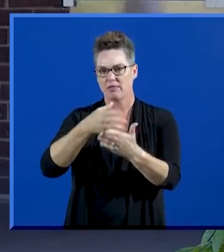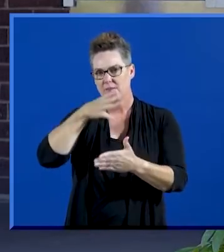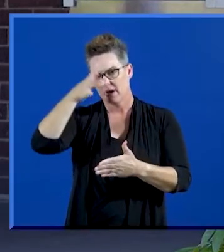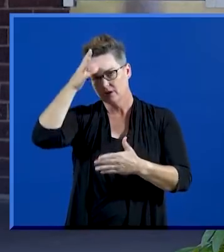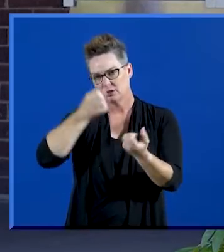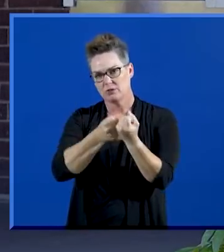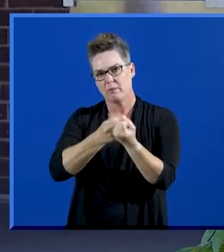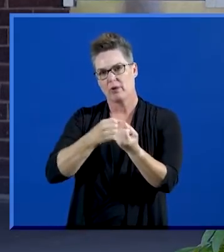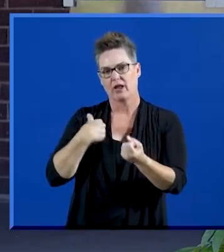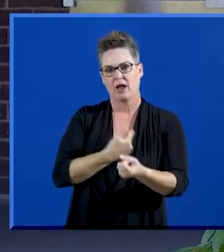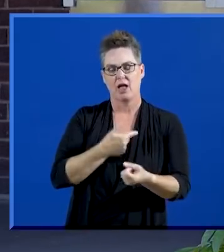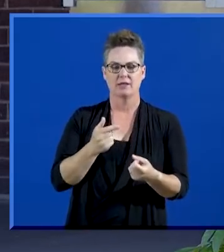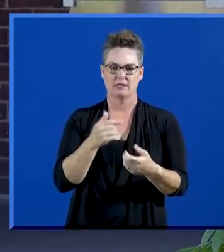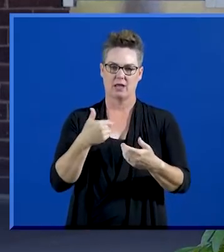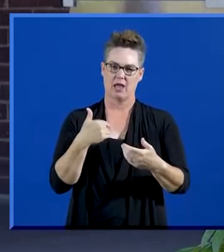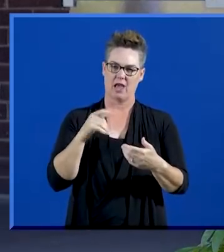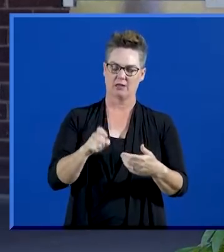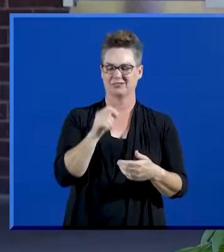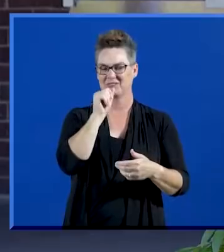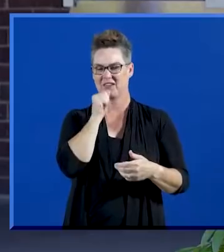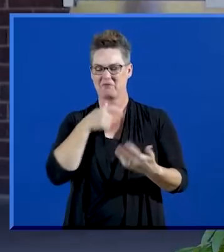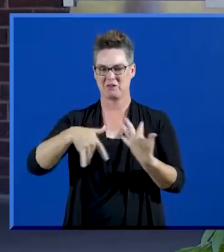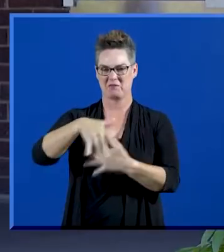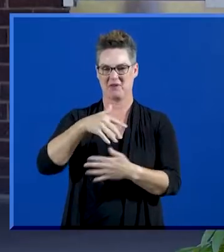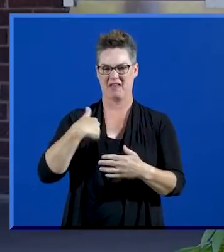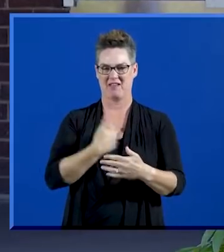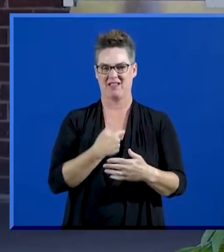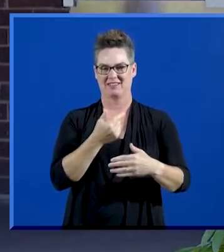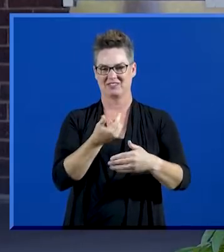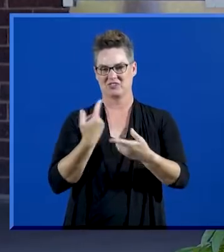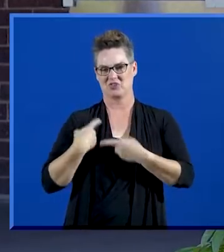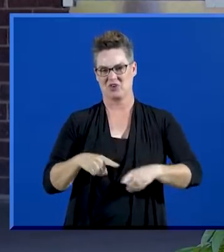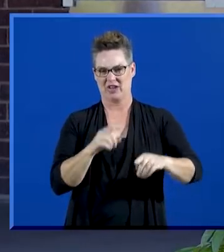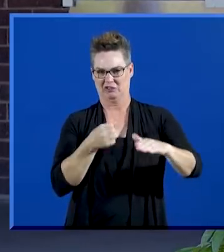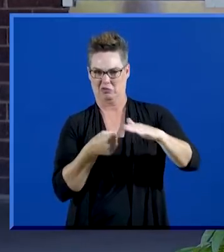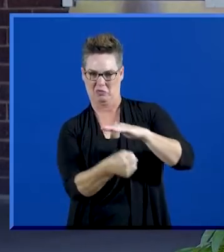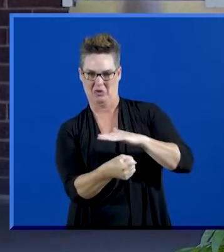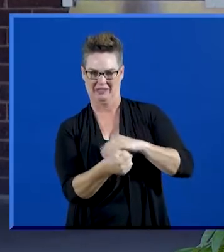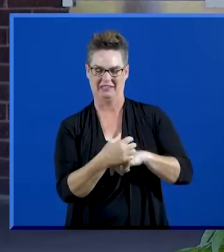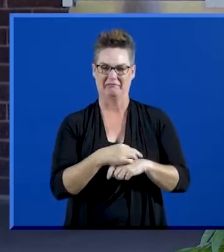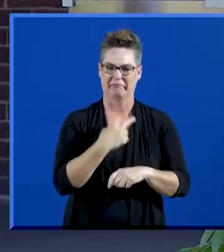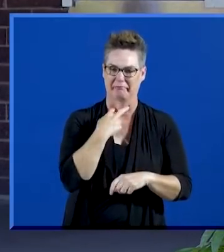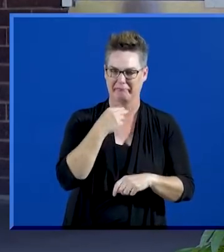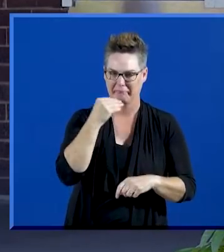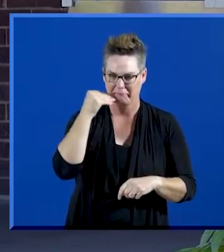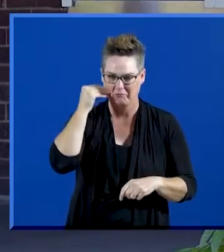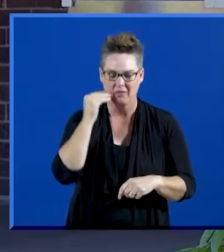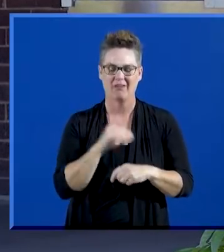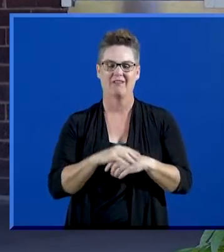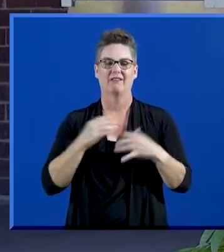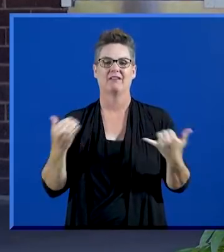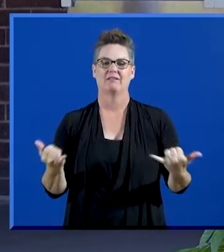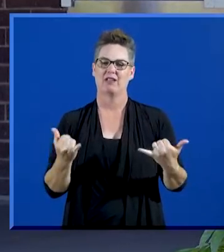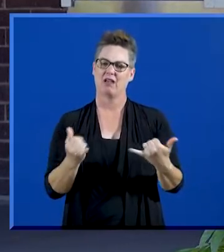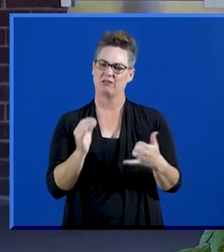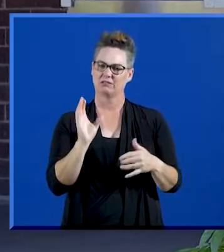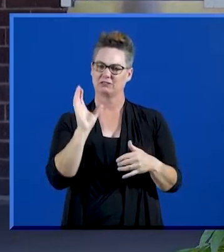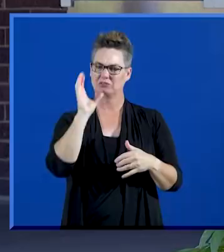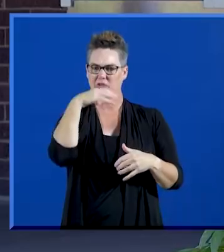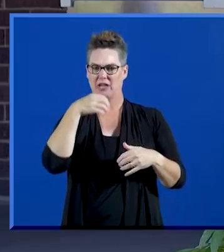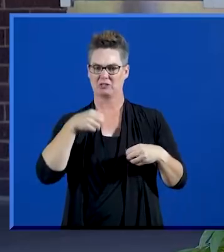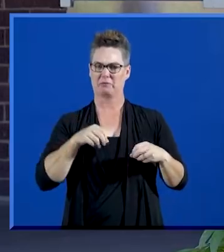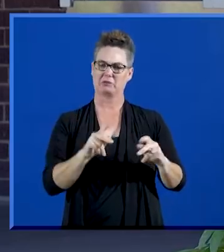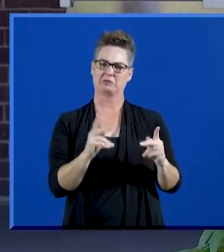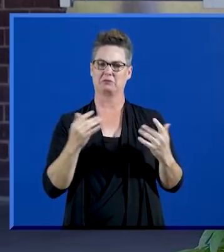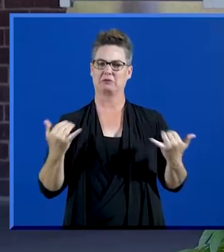the parents who supported us through these years and had to suffer being around us all the time during quarantine. Speaking here is a strange and